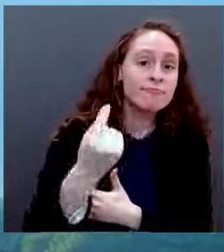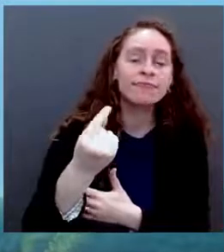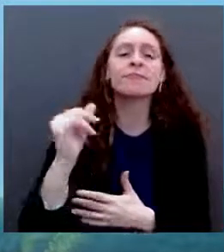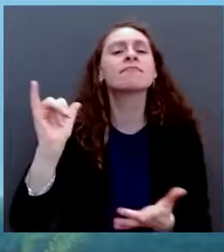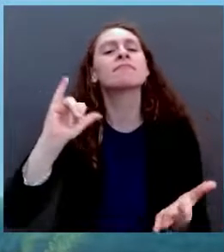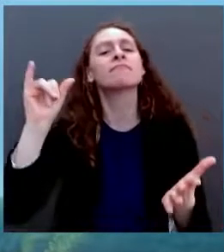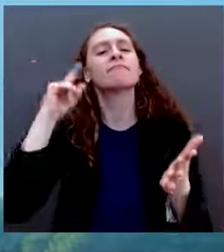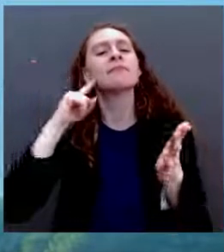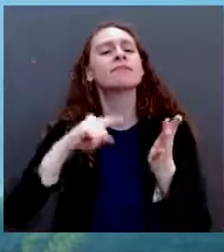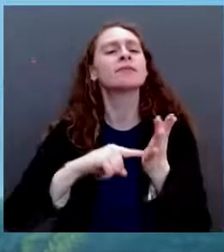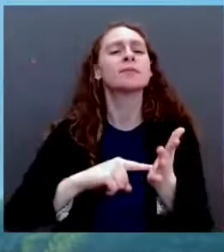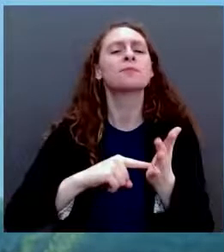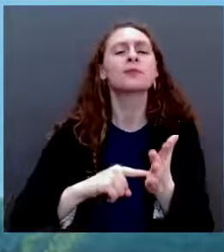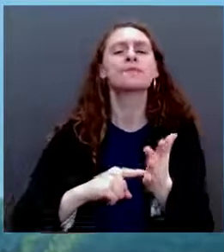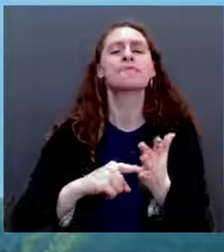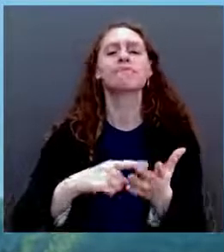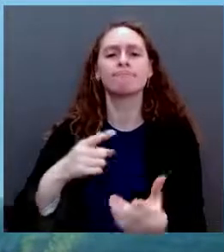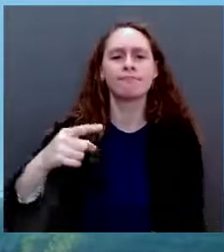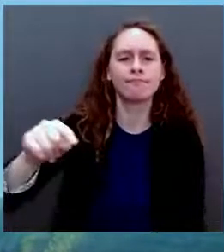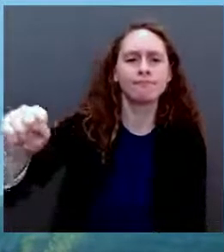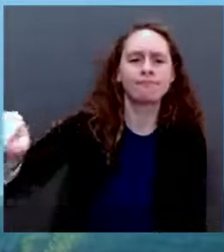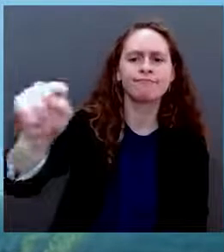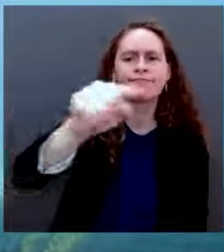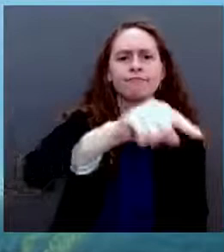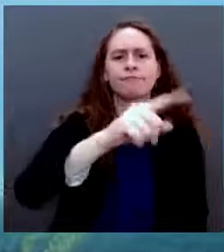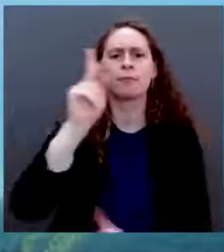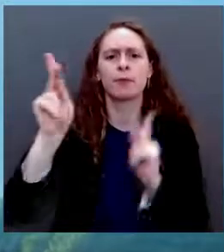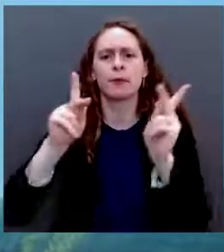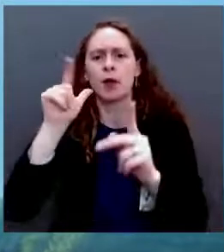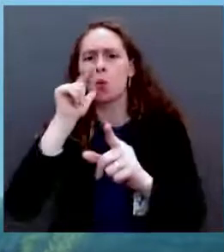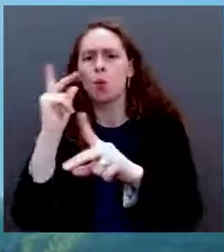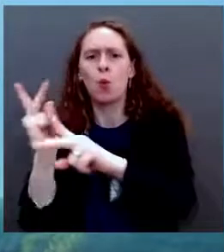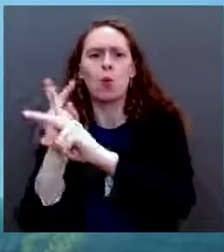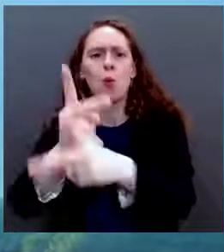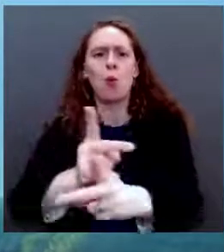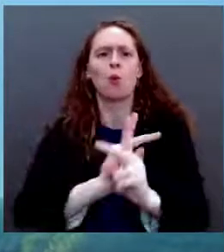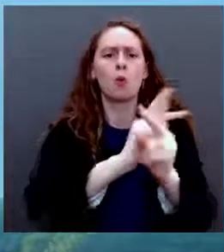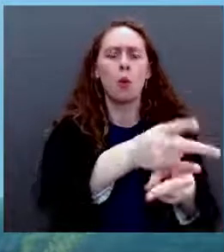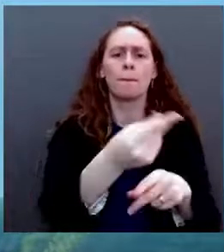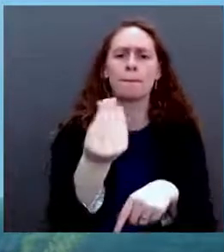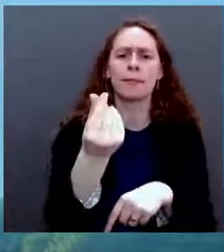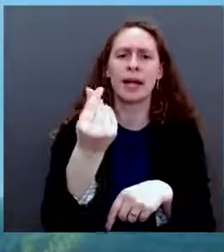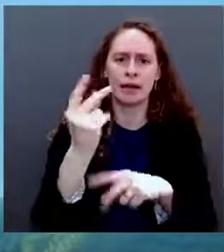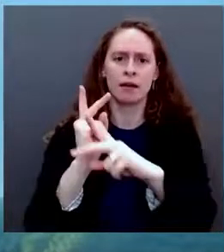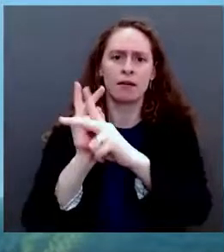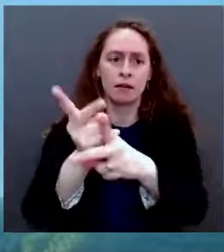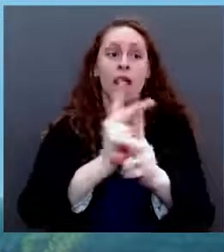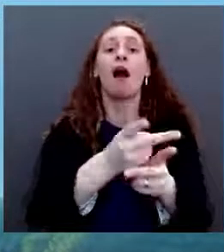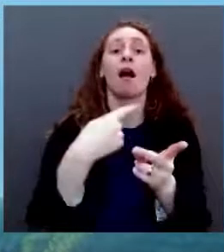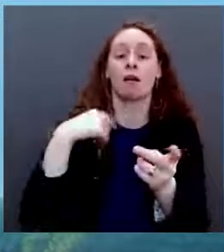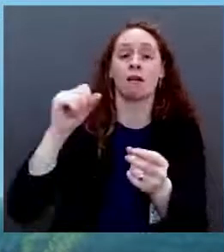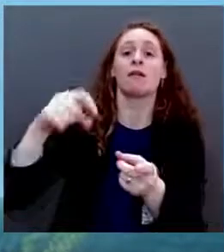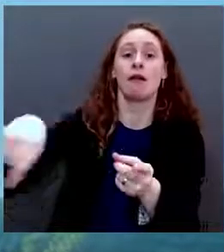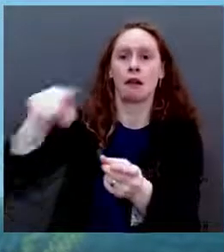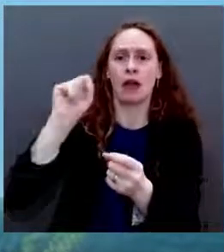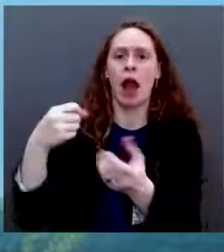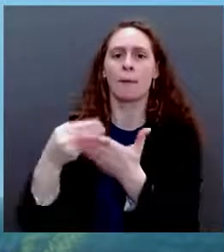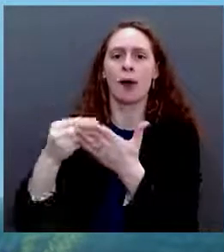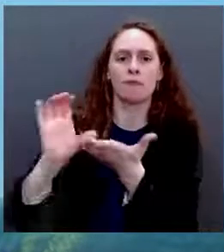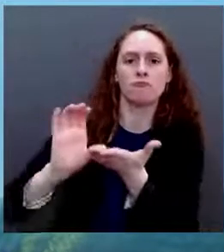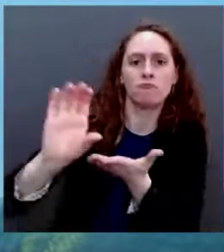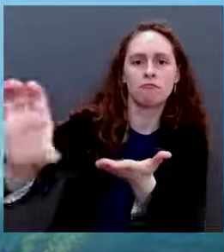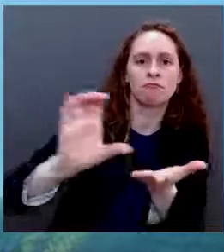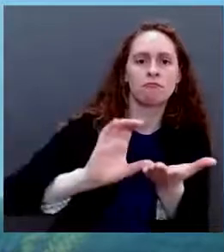available for facilities that are being built. Even if we build more facilities, we also need a trained